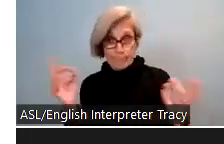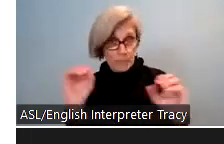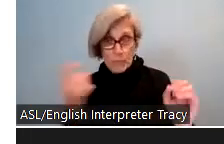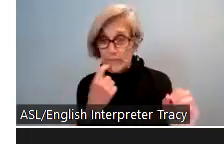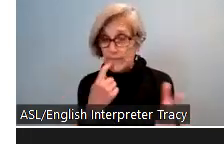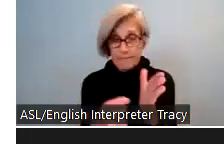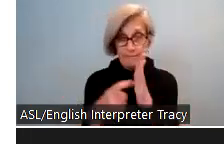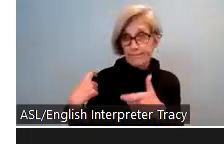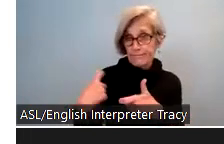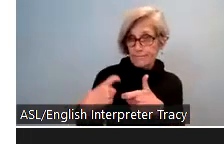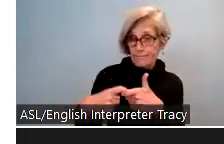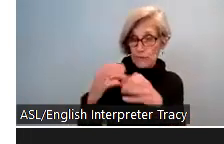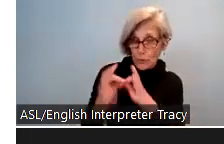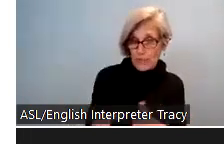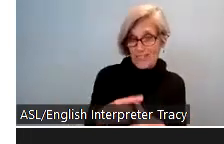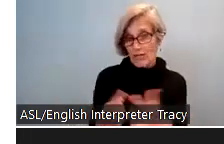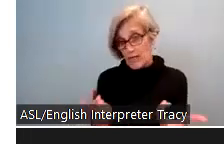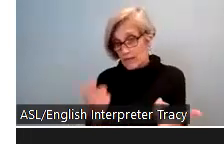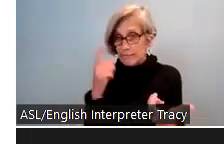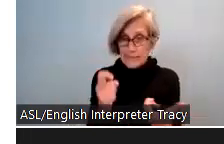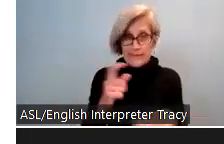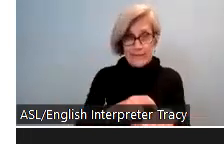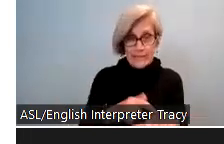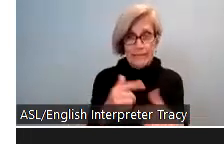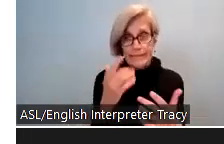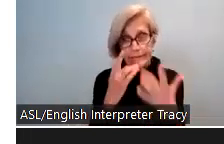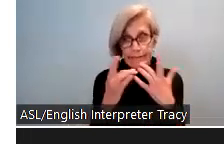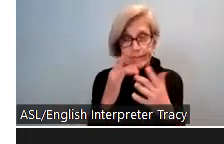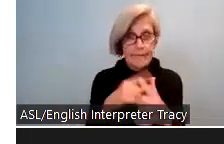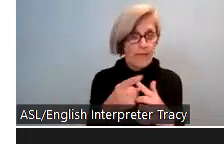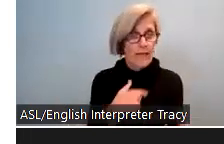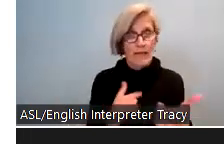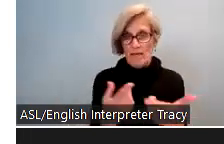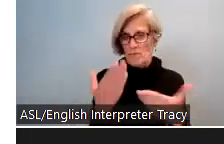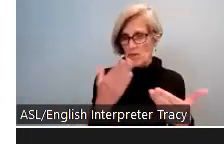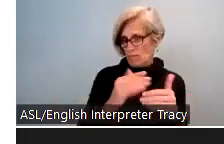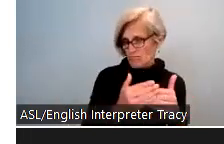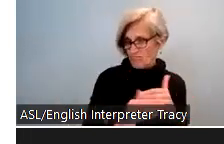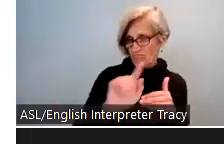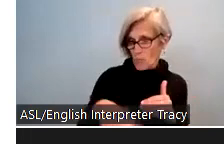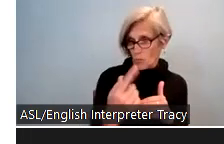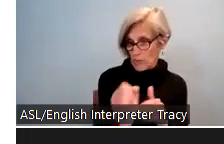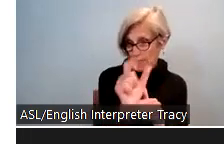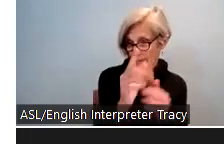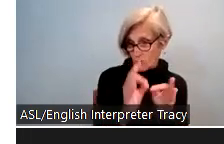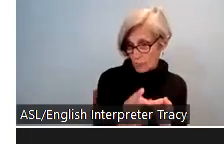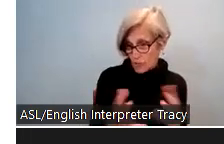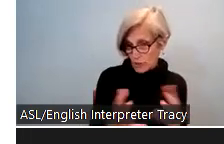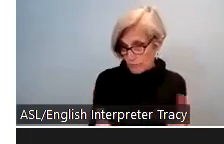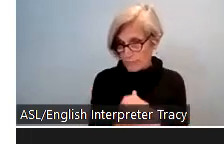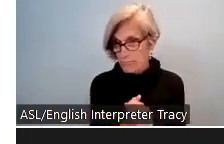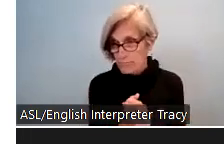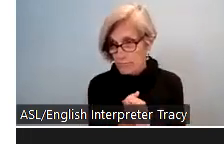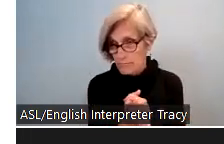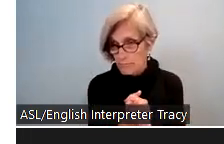que si por favor cualquiera que necesite interpretación en español, en cualquier momento nos lo hacen saber, levante la mano por favor. Pero por cuestiones de